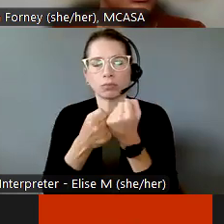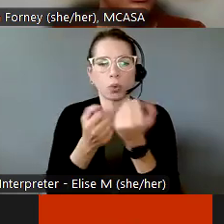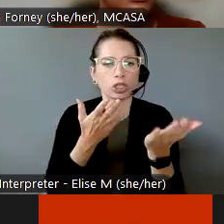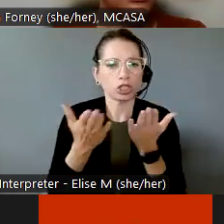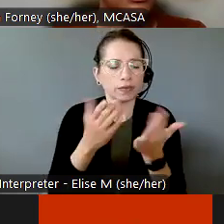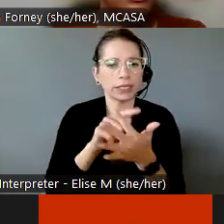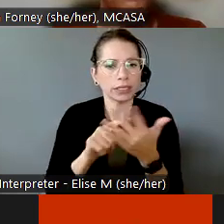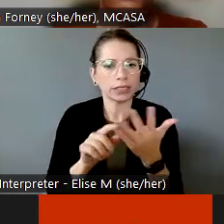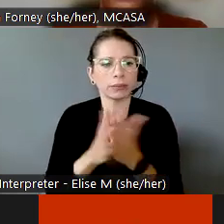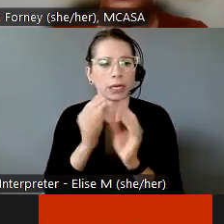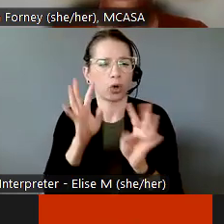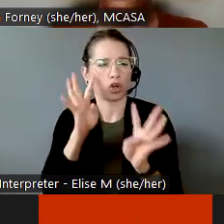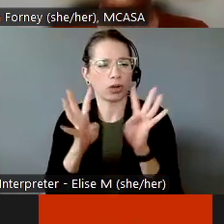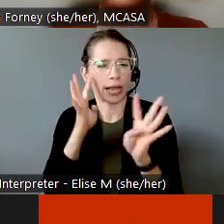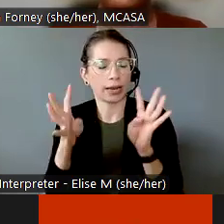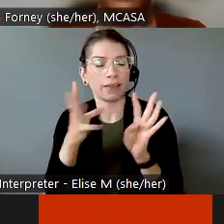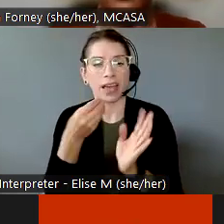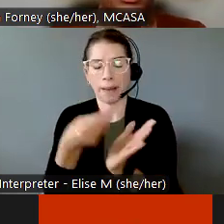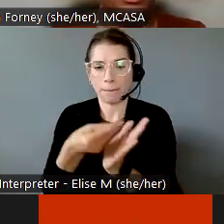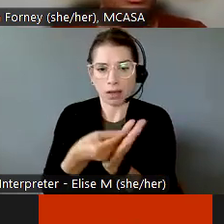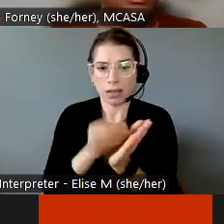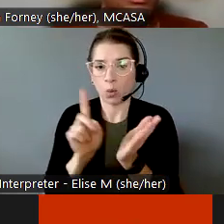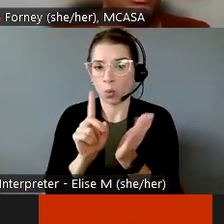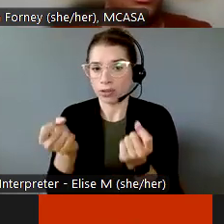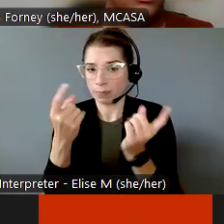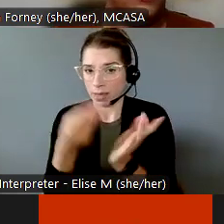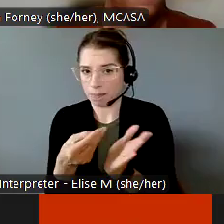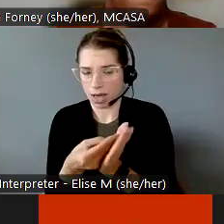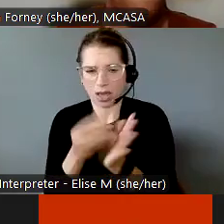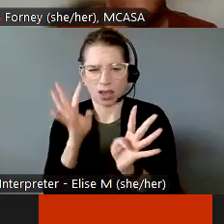services and the money and where we spend our money.